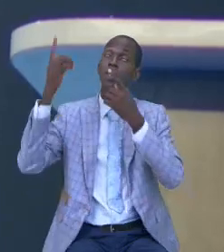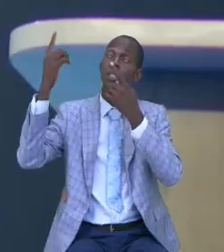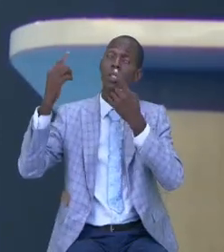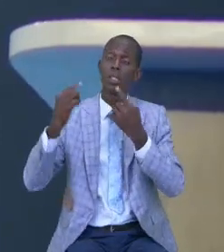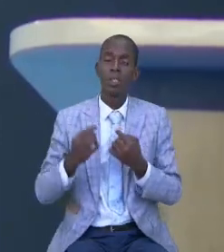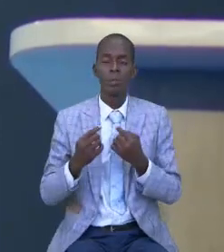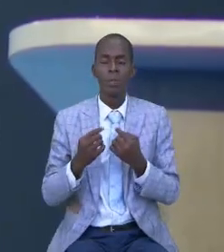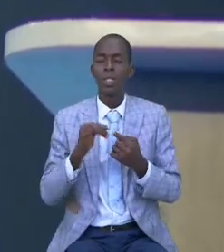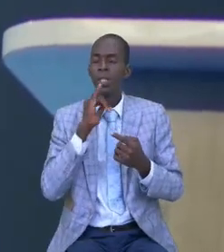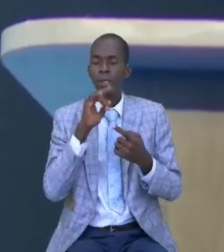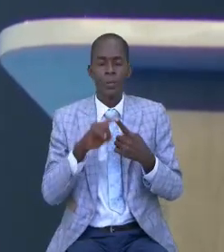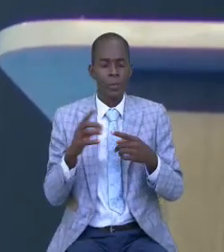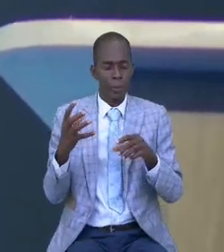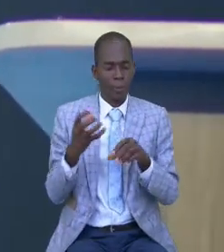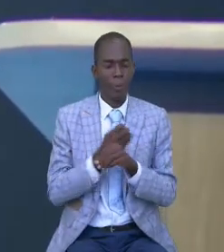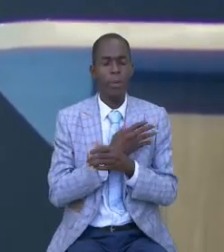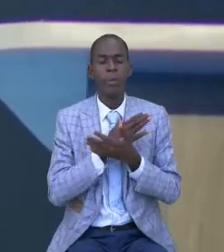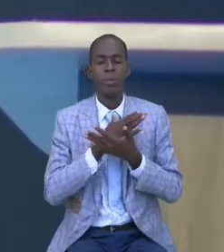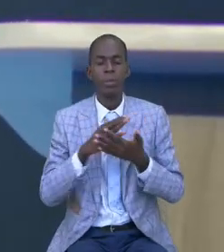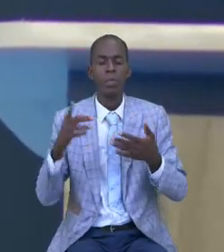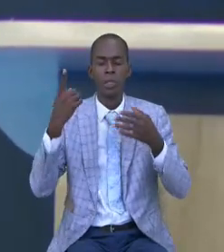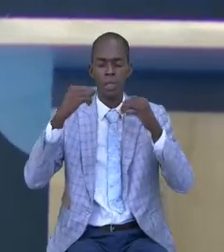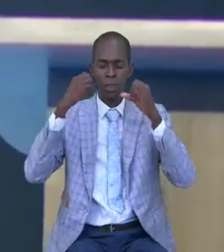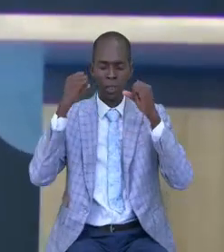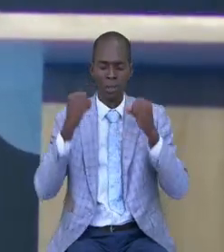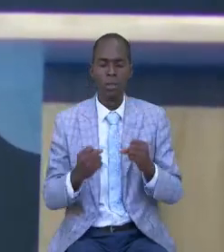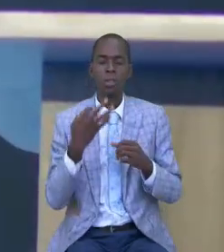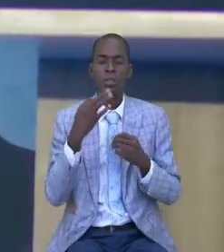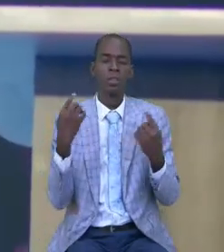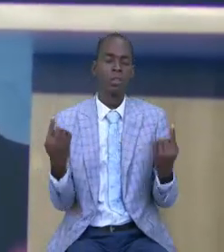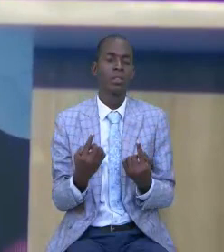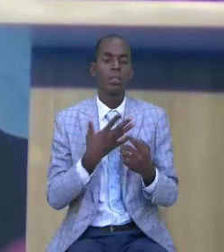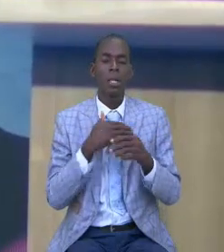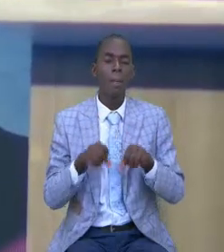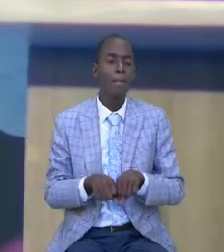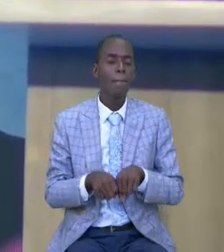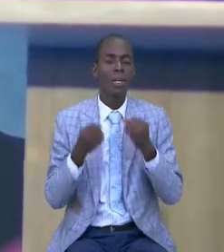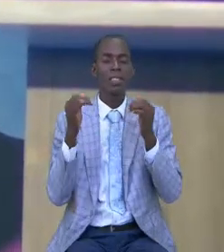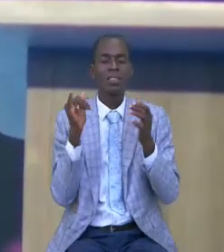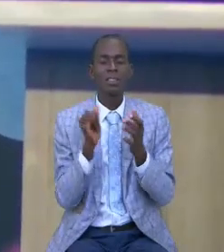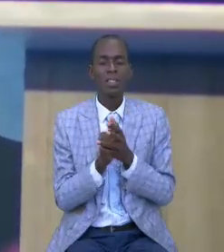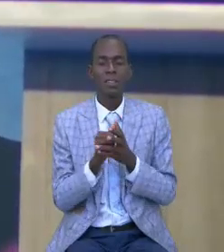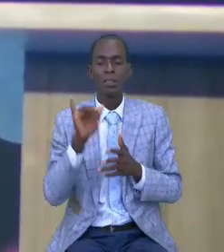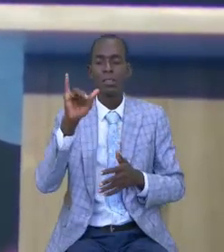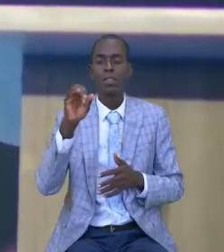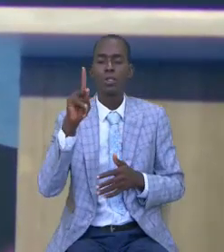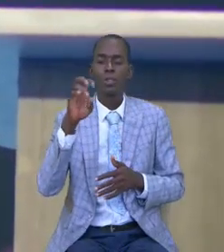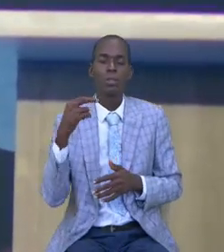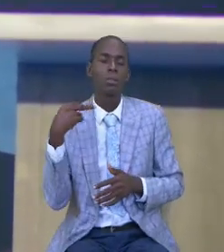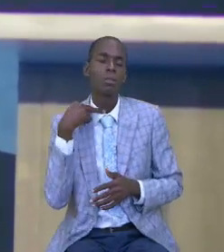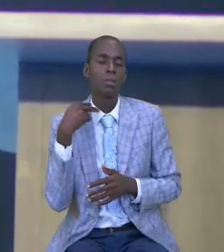to take away the power of sin and break that yoke